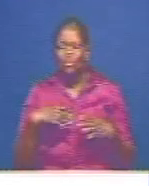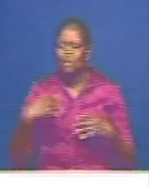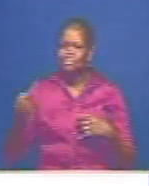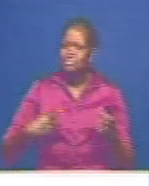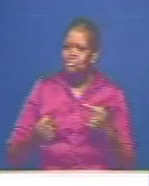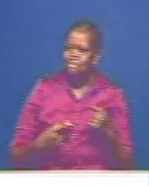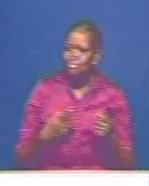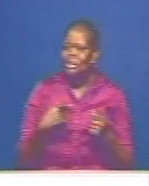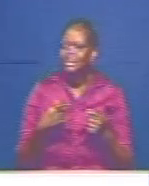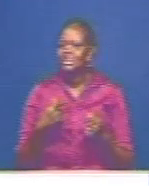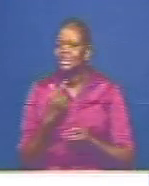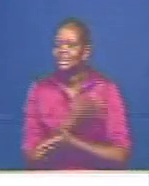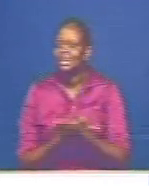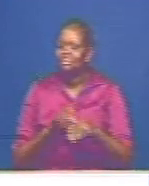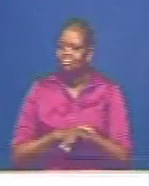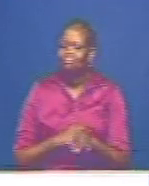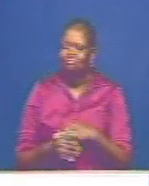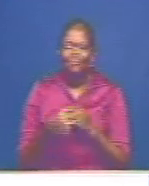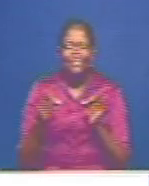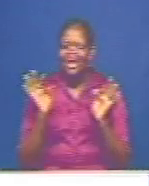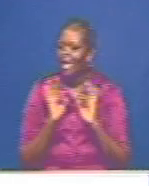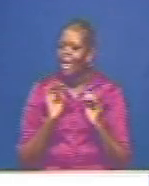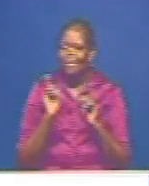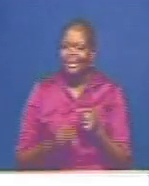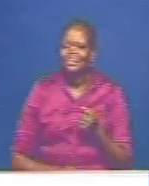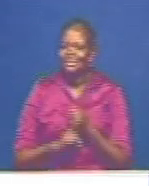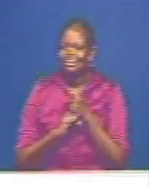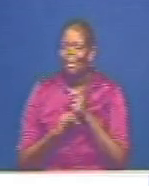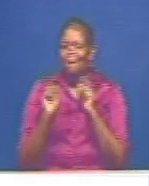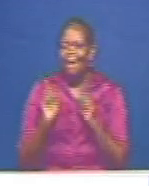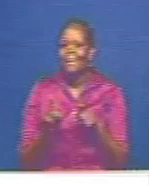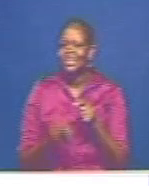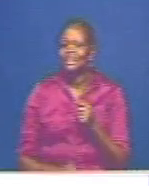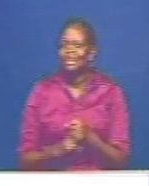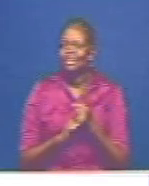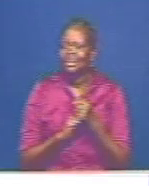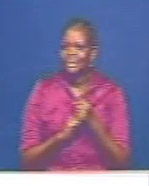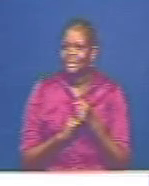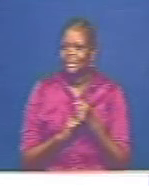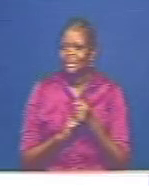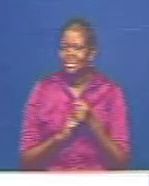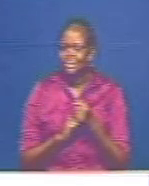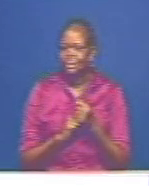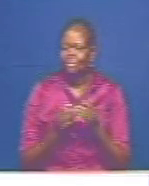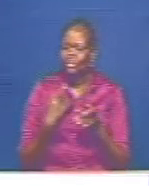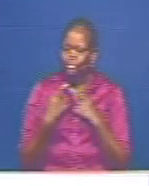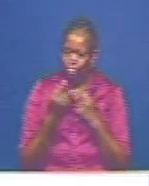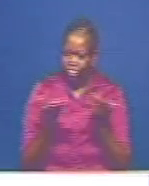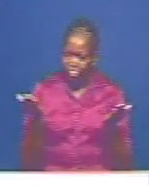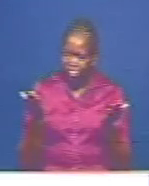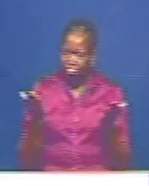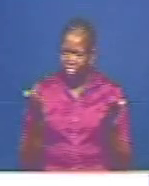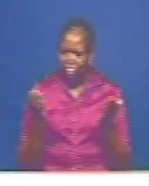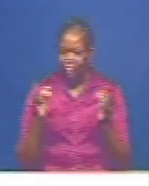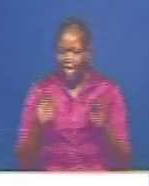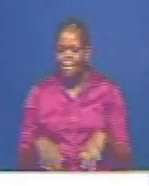I need the t-shirt. Apana, hakuna chabure. You have to support. You have yes. to support Ronald Kimutai. We've been speaking to Ronald Kimutai, mm-hmm. an artist, a farmer,